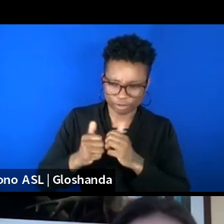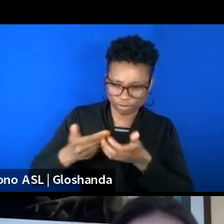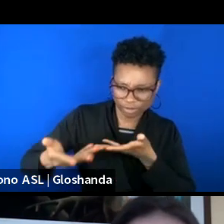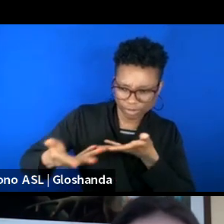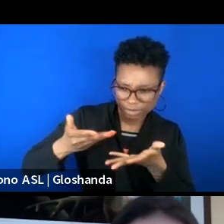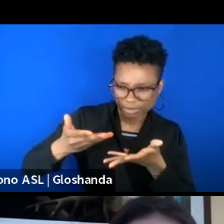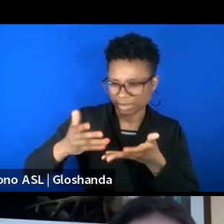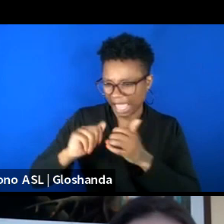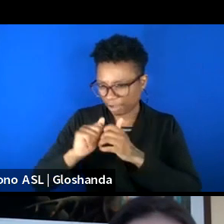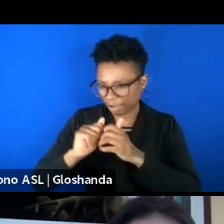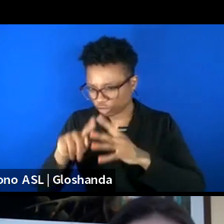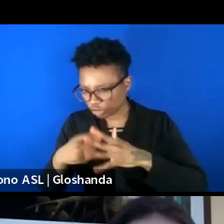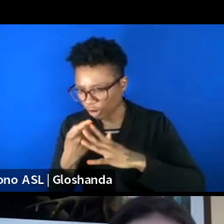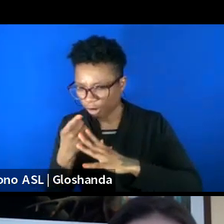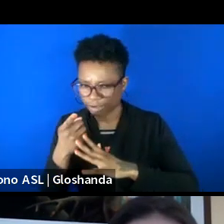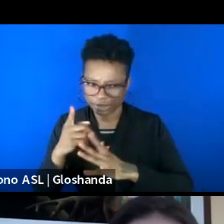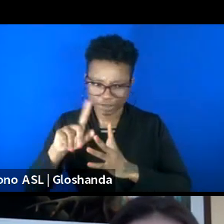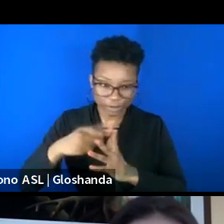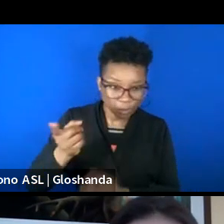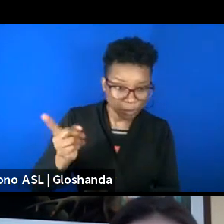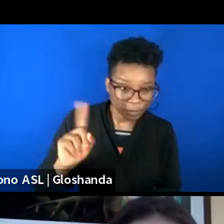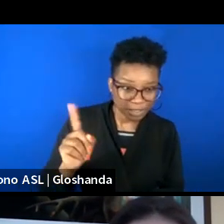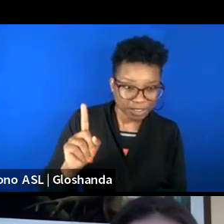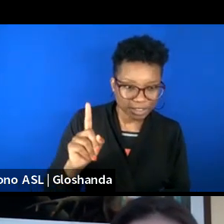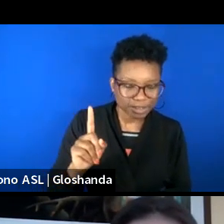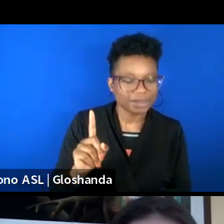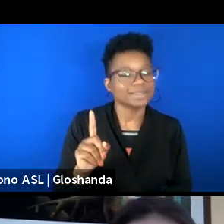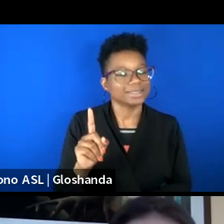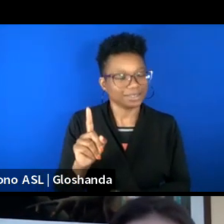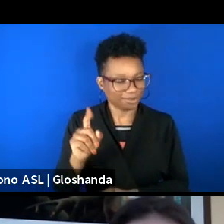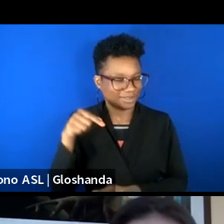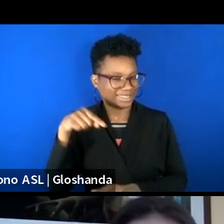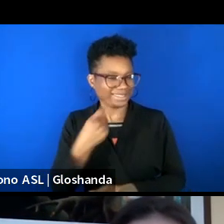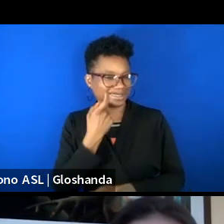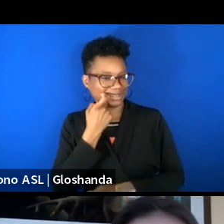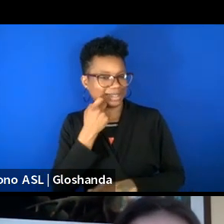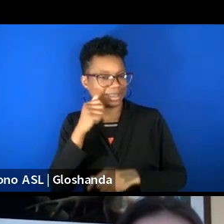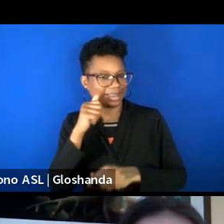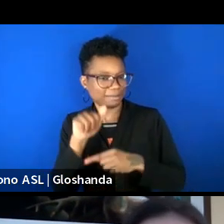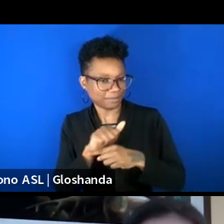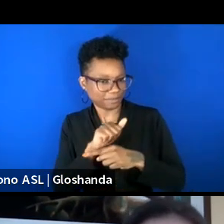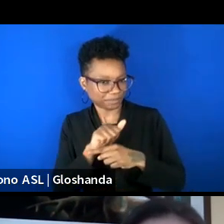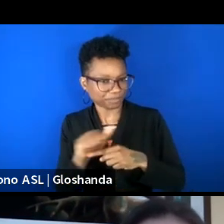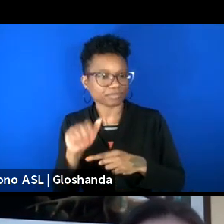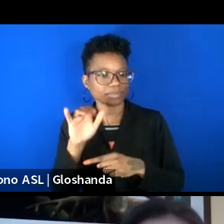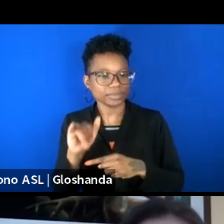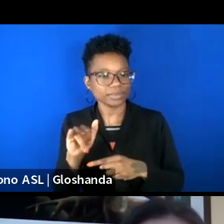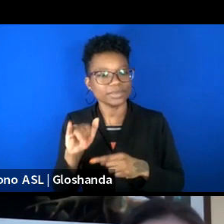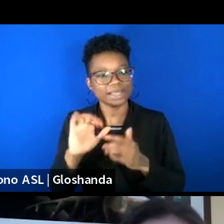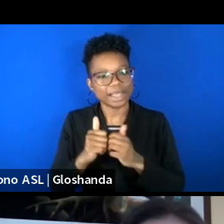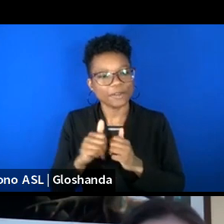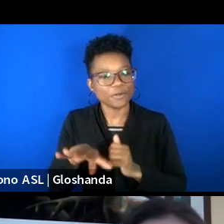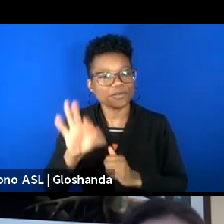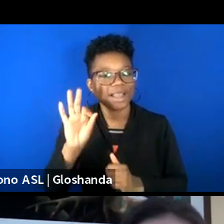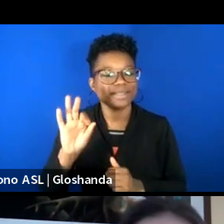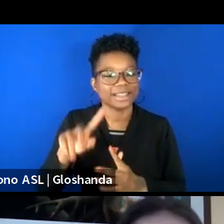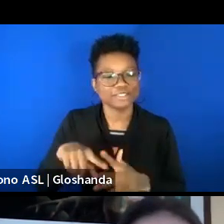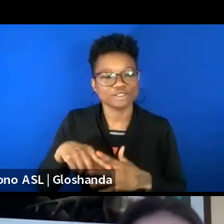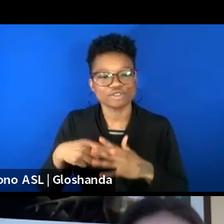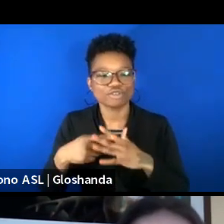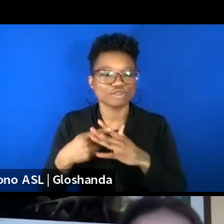start. And so this is a way of looking for that starter kit within